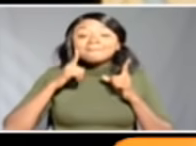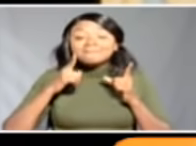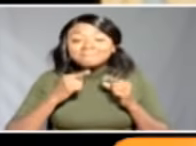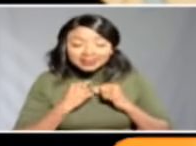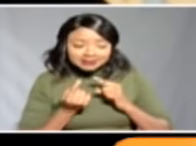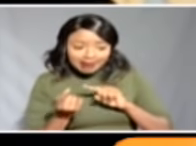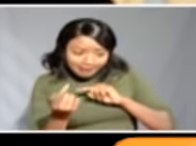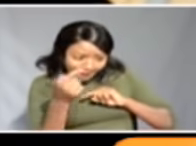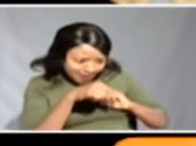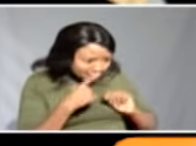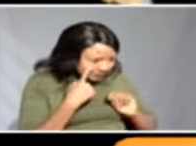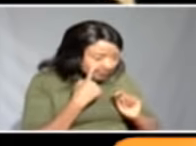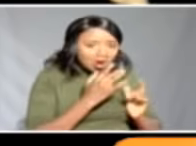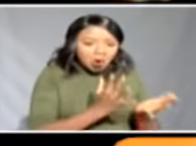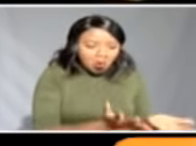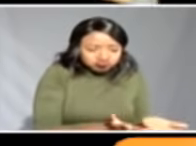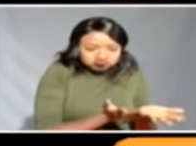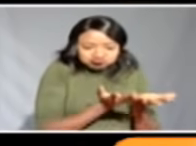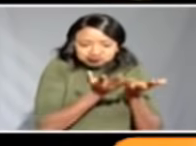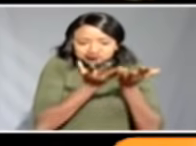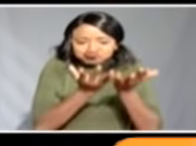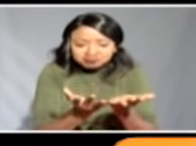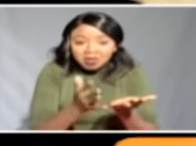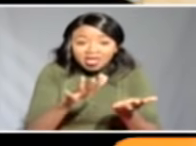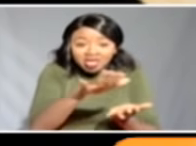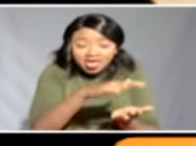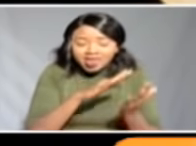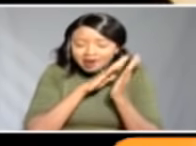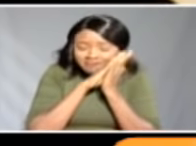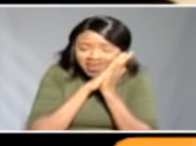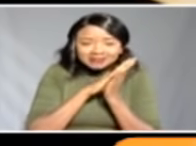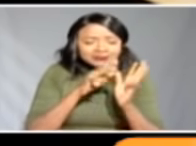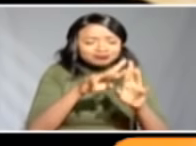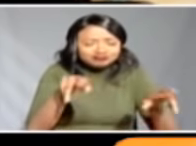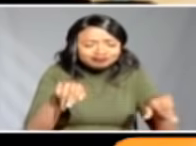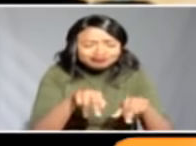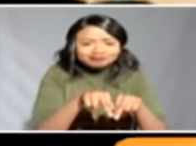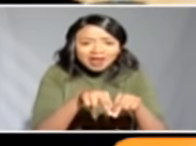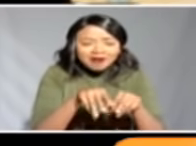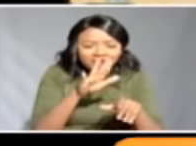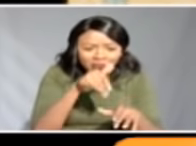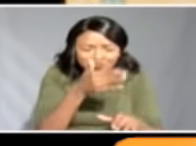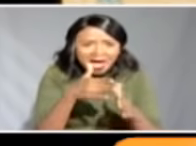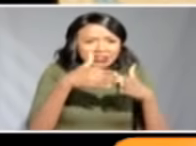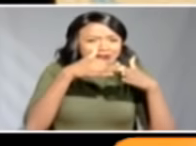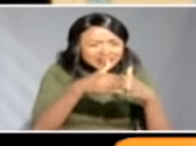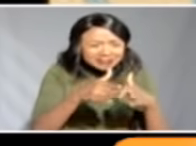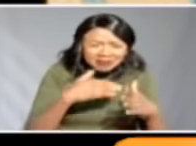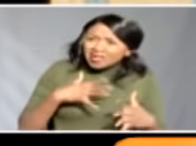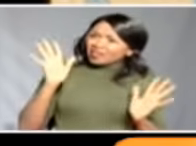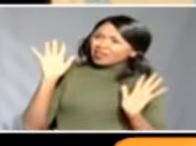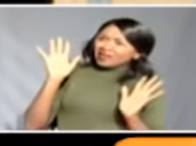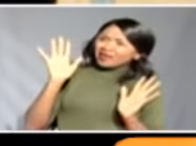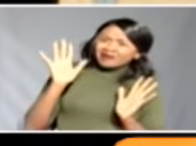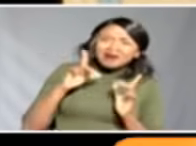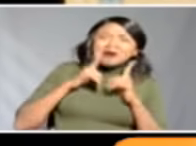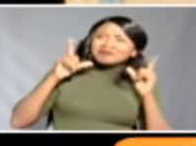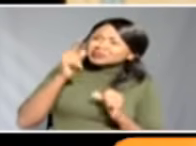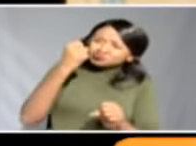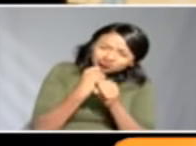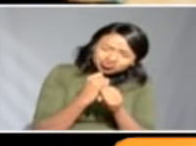kanibeba kanipeleka kwa kitanda. Akaanza kunifanya tabia mbaya. Mimi nikaamka nikamwambia father unanifanyia